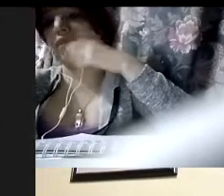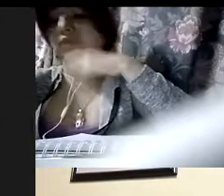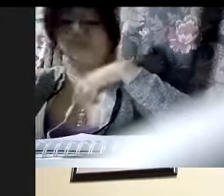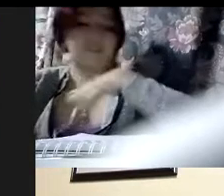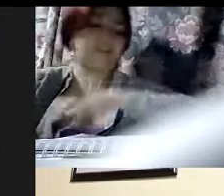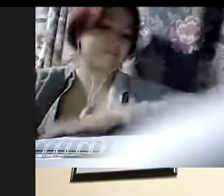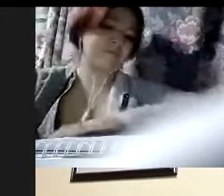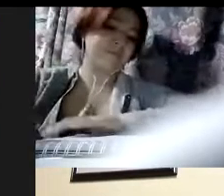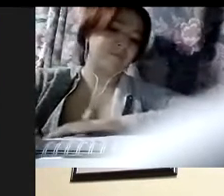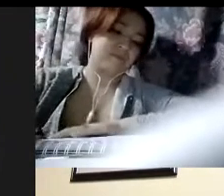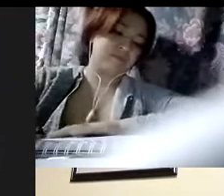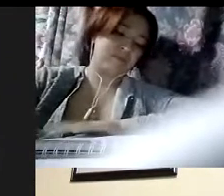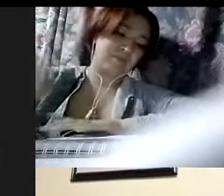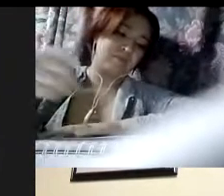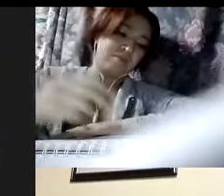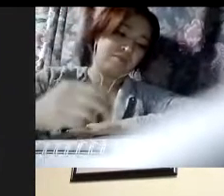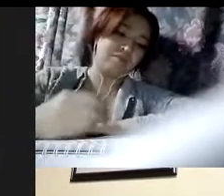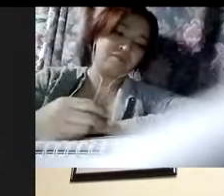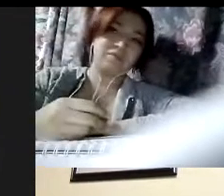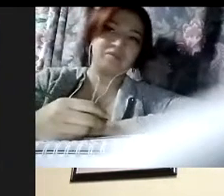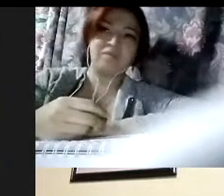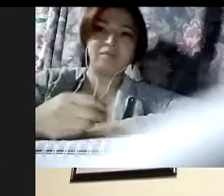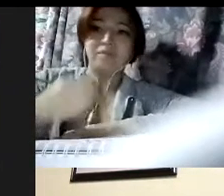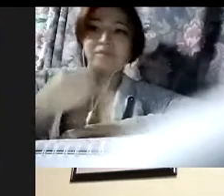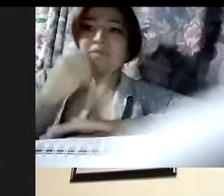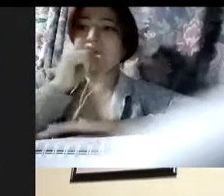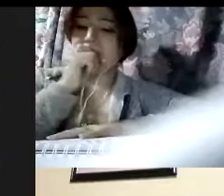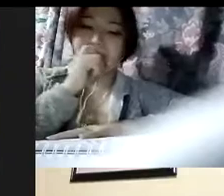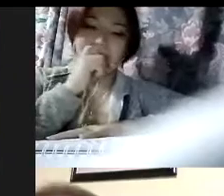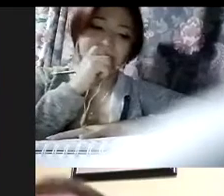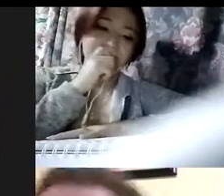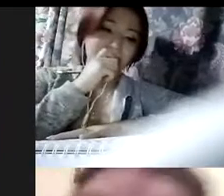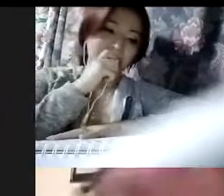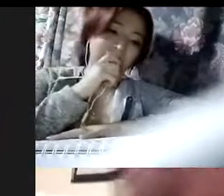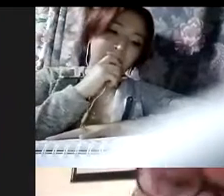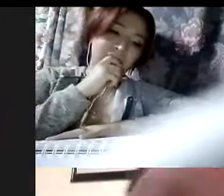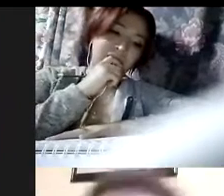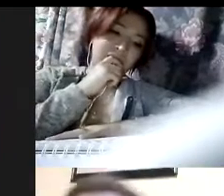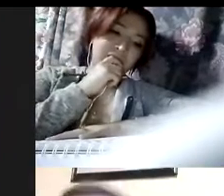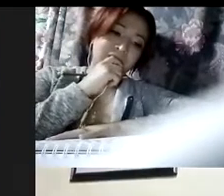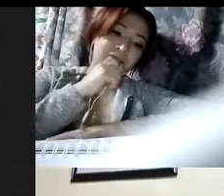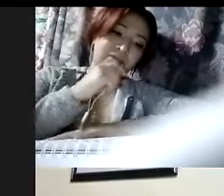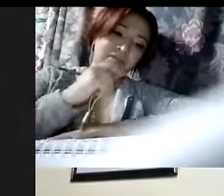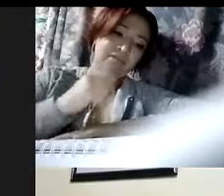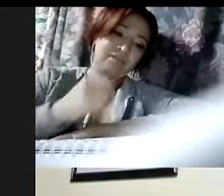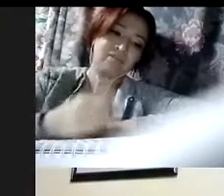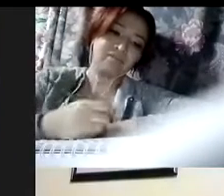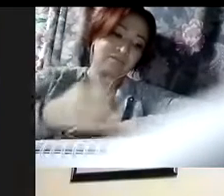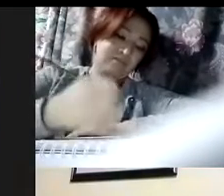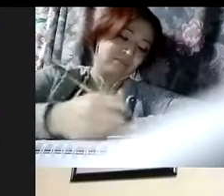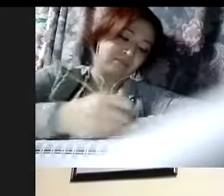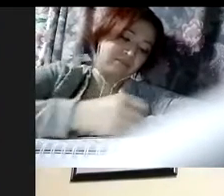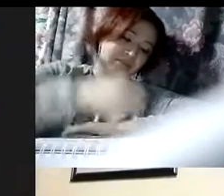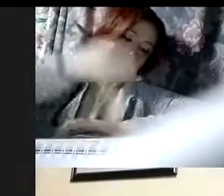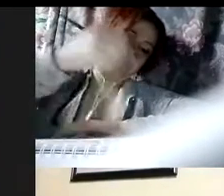The question, what are you doing is, ¿siempre va a ser así? In this case,